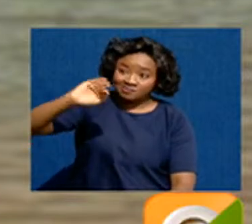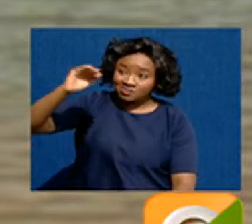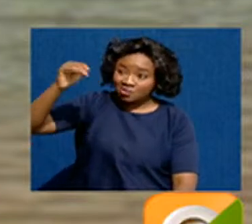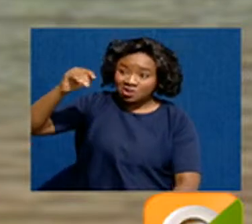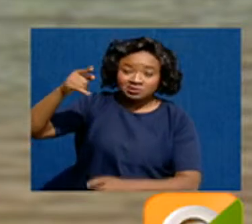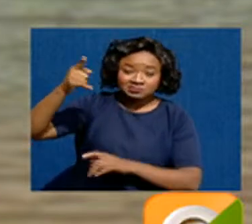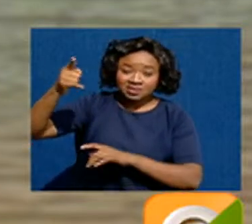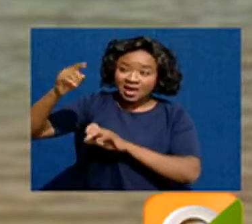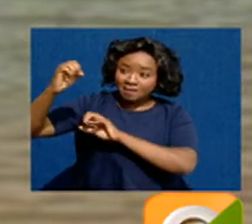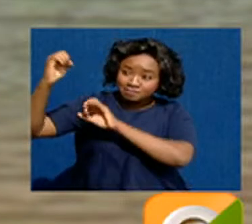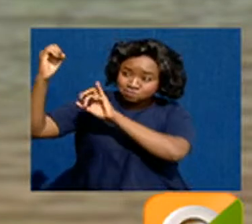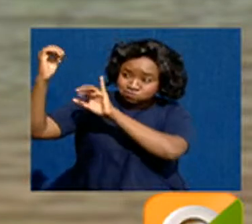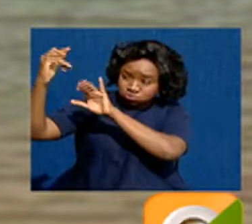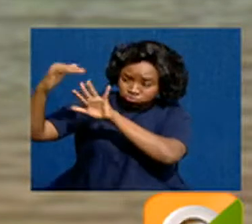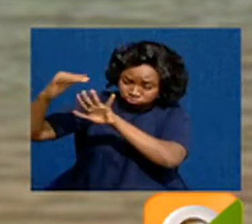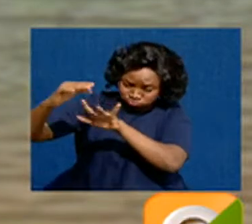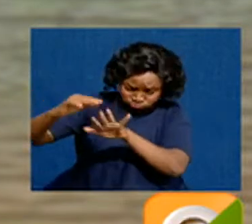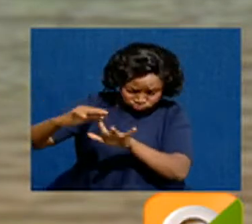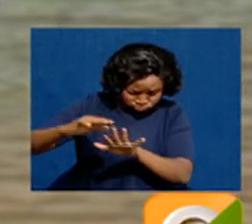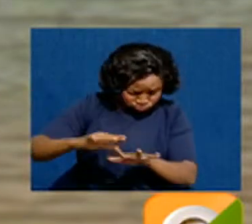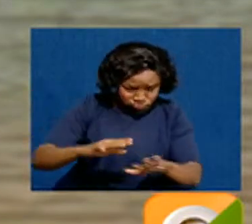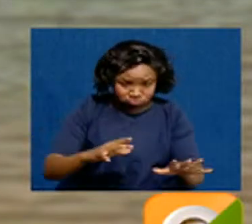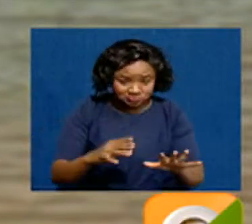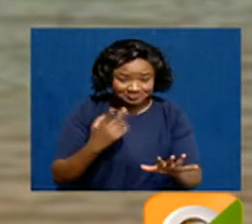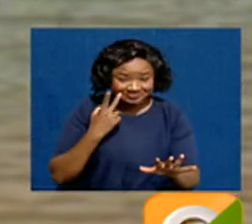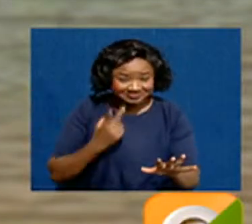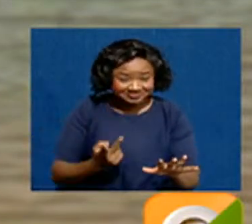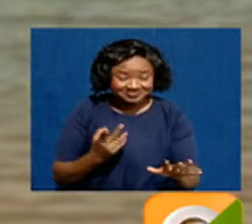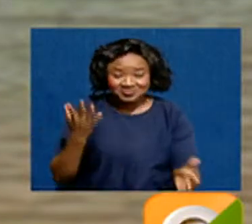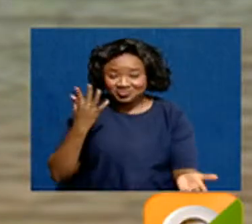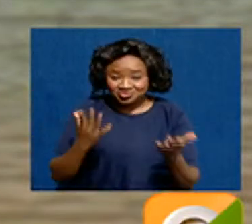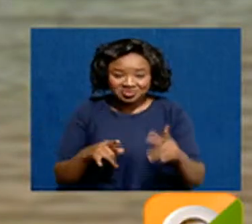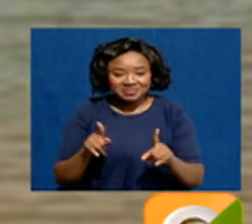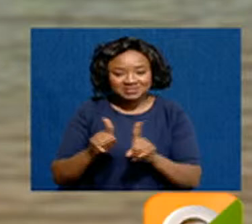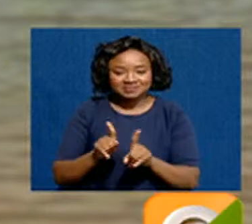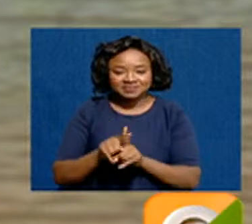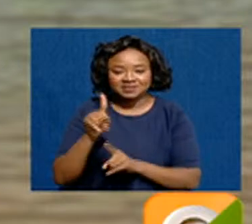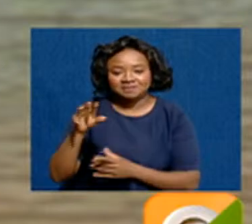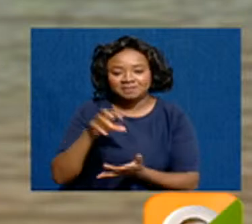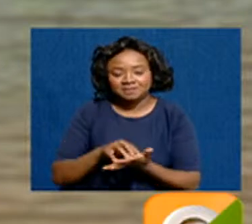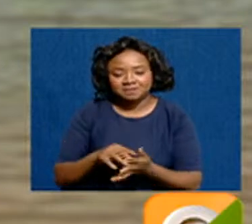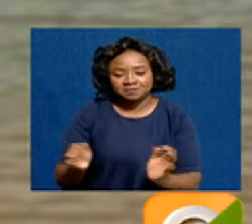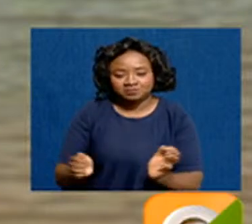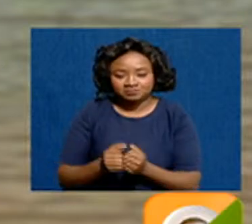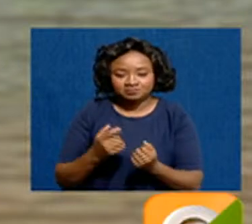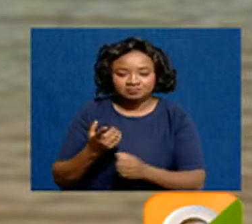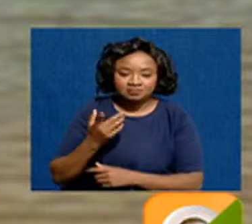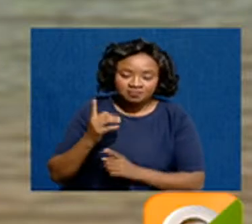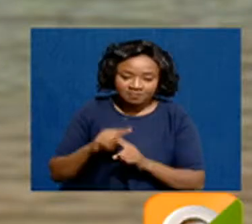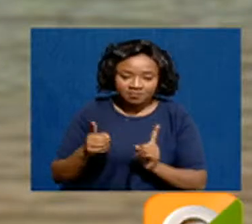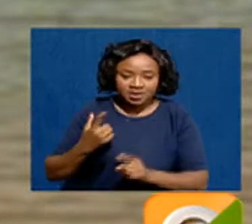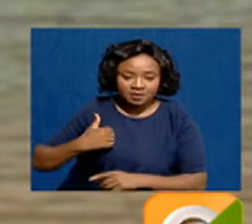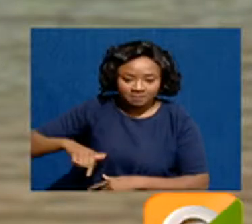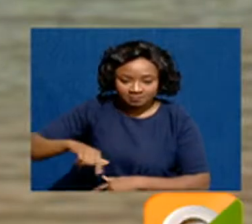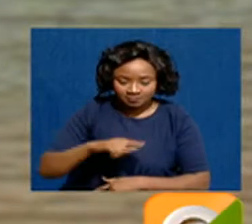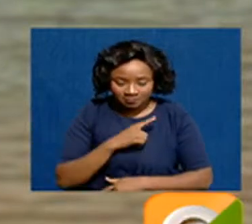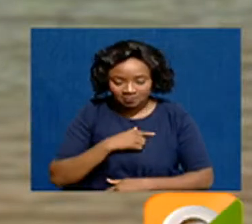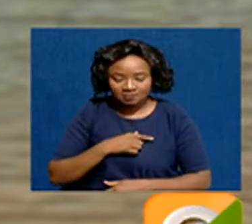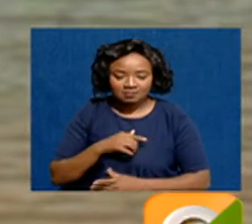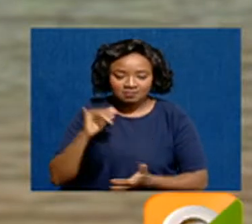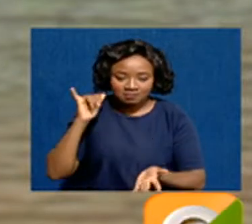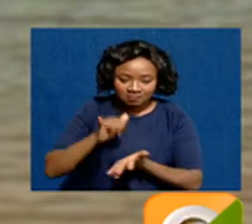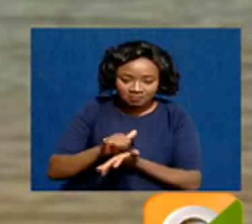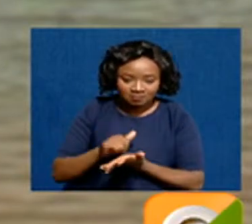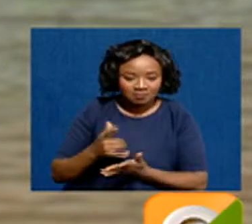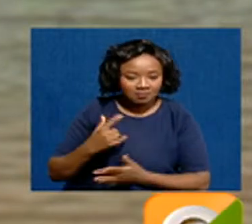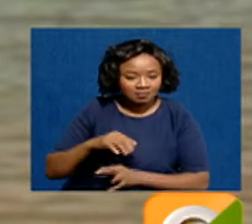accumulated upstream coming down. So there could be such kind of situations. But as an airport, we are ready to manage our